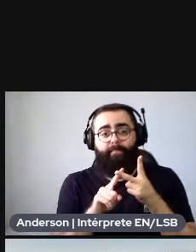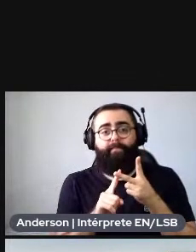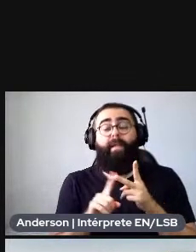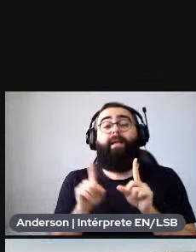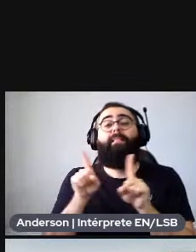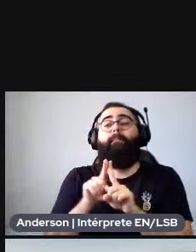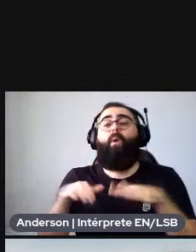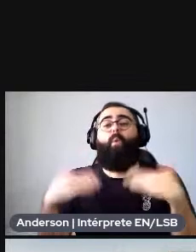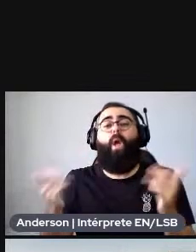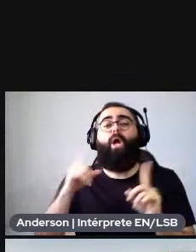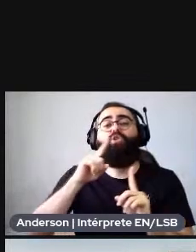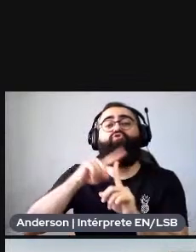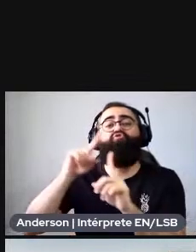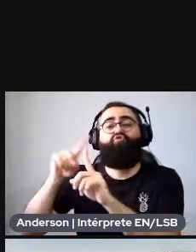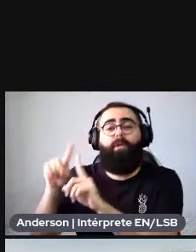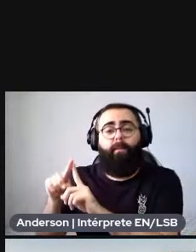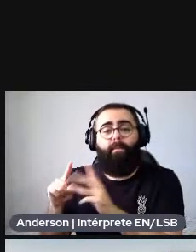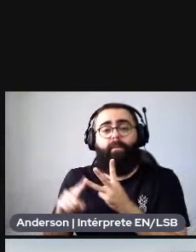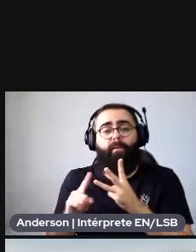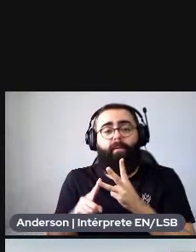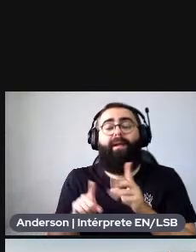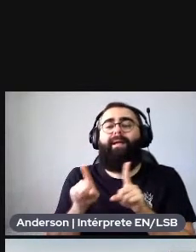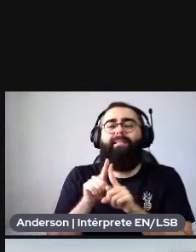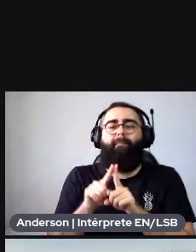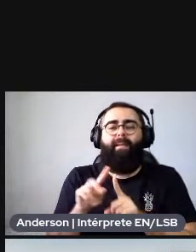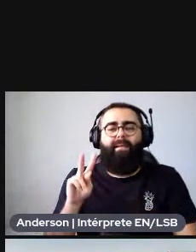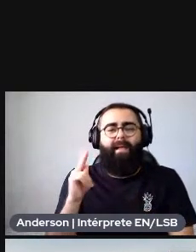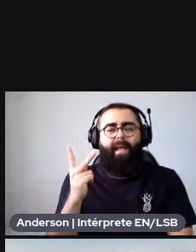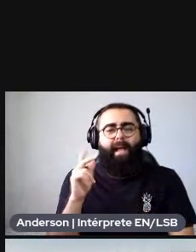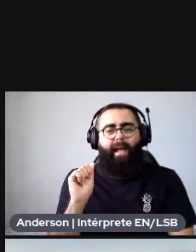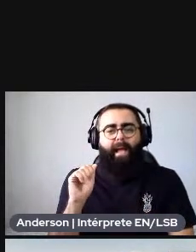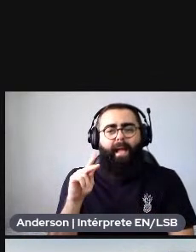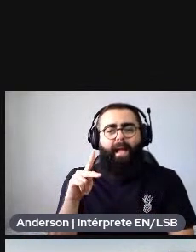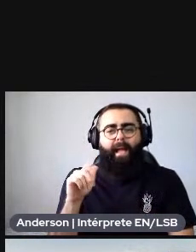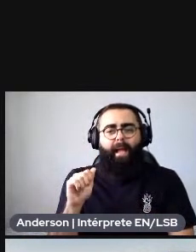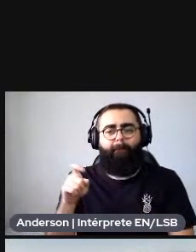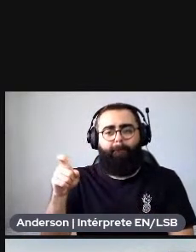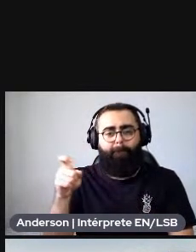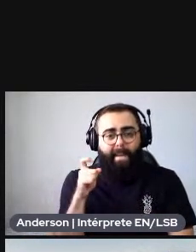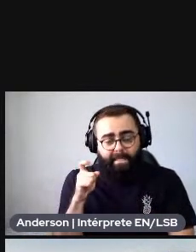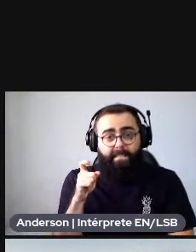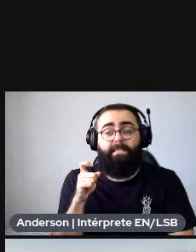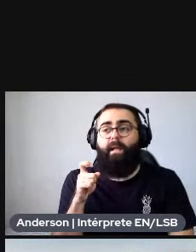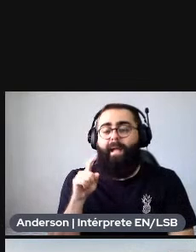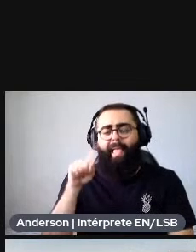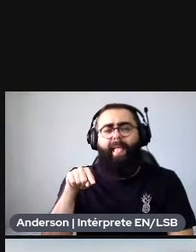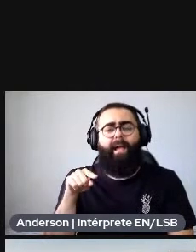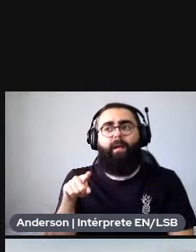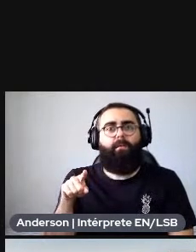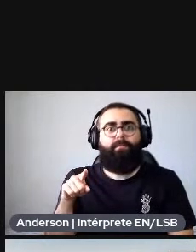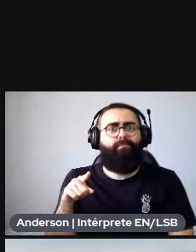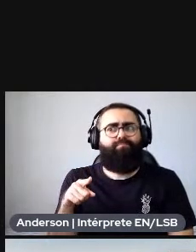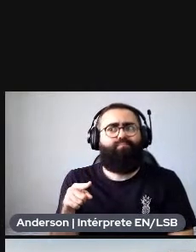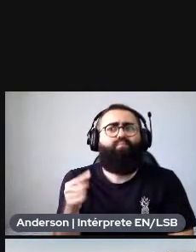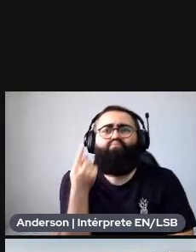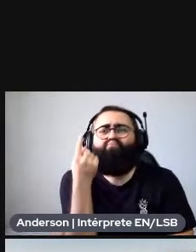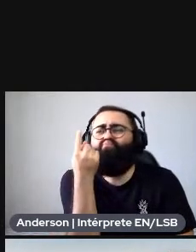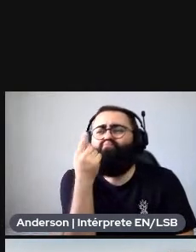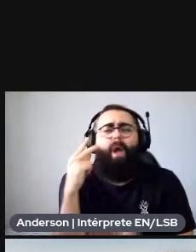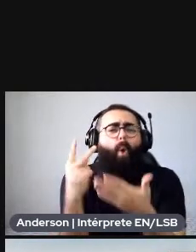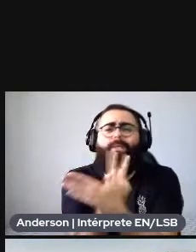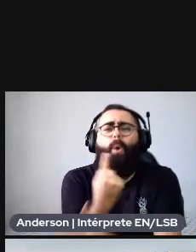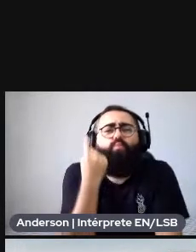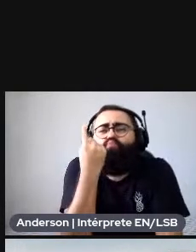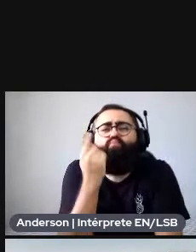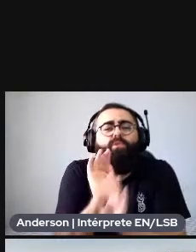the construction, and the hapax frequency, so the number of types which occur only once in a corpus or a text.